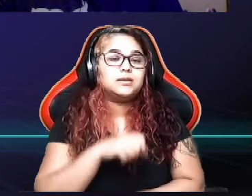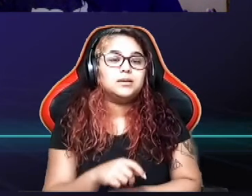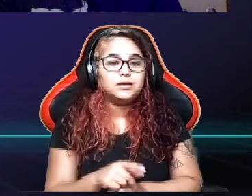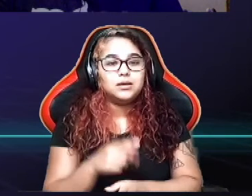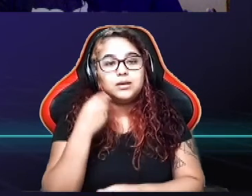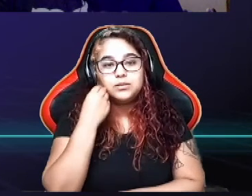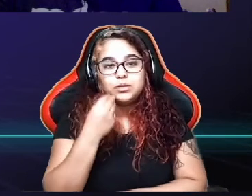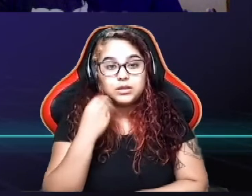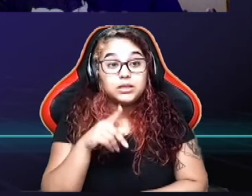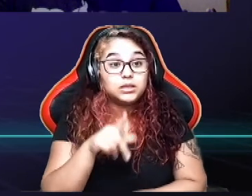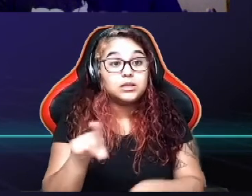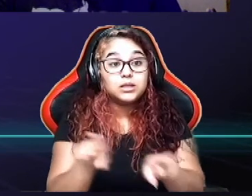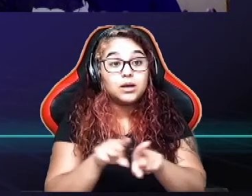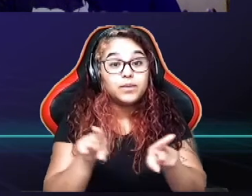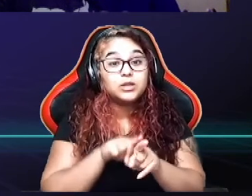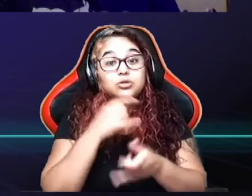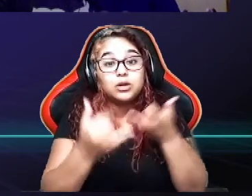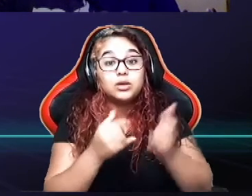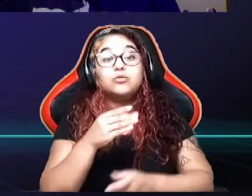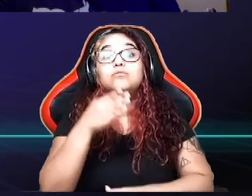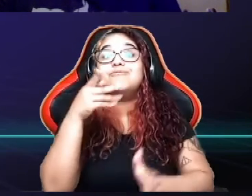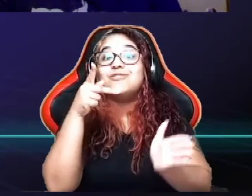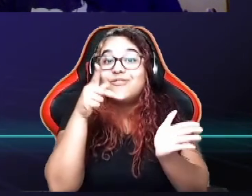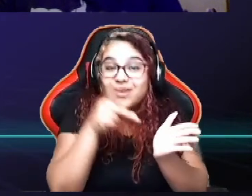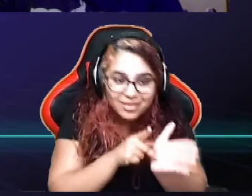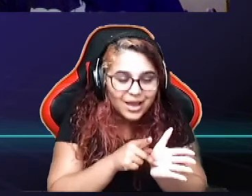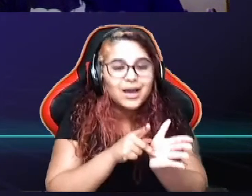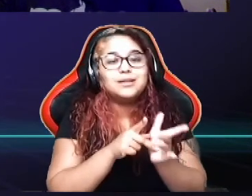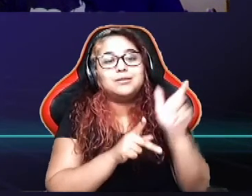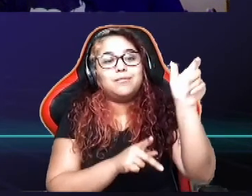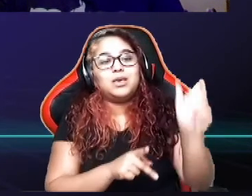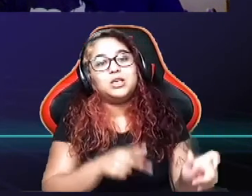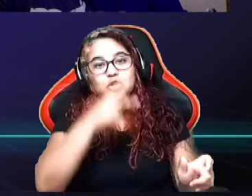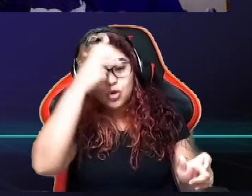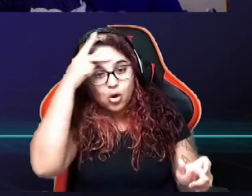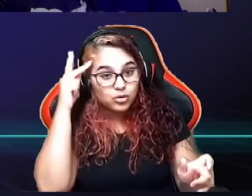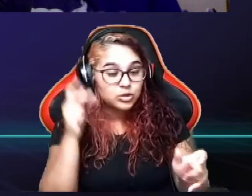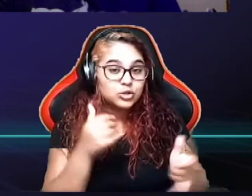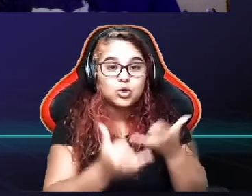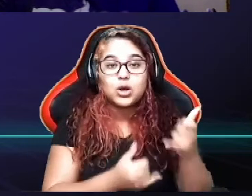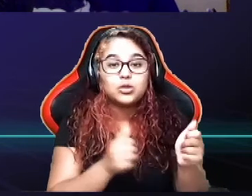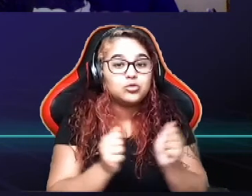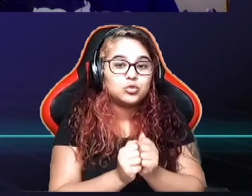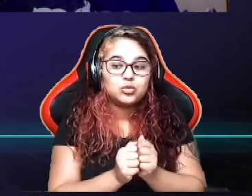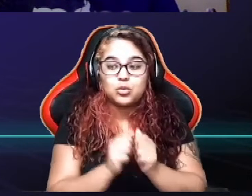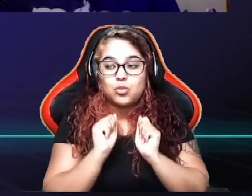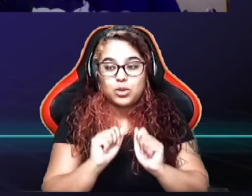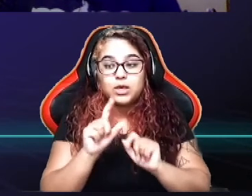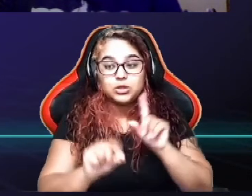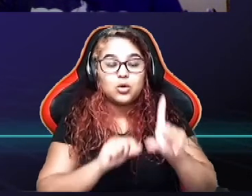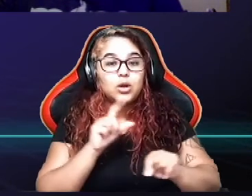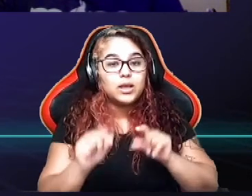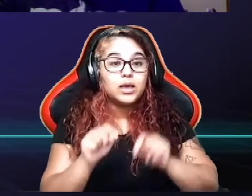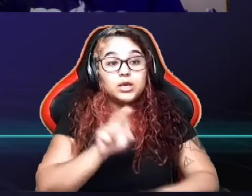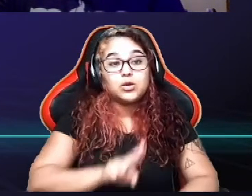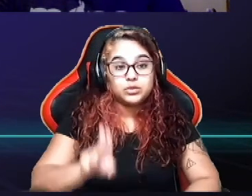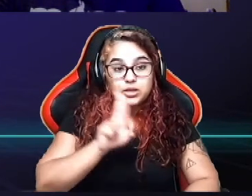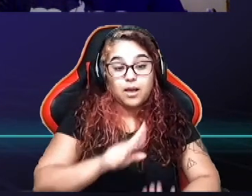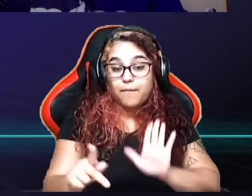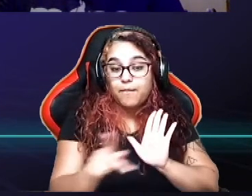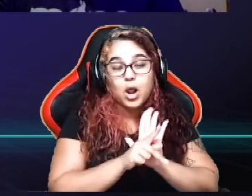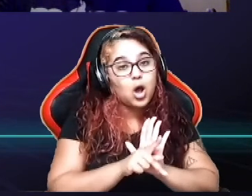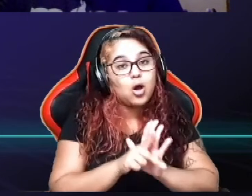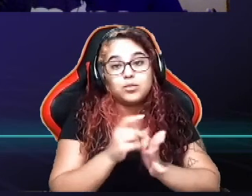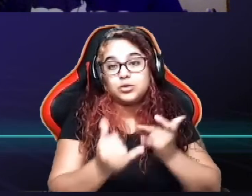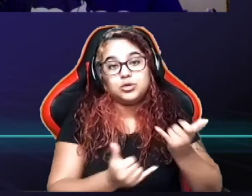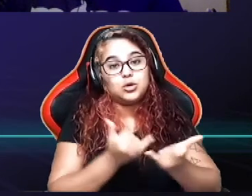also playing with influencers. So they're going to be able to choose and select their